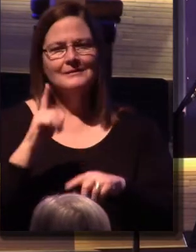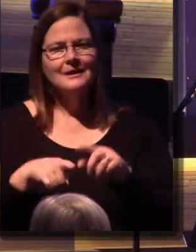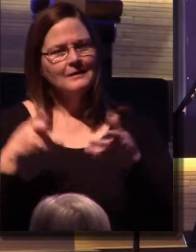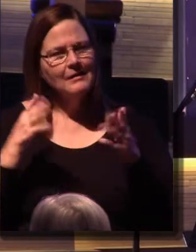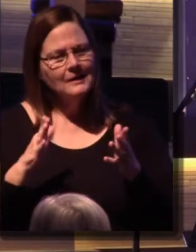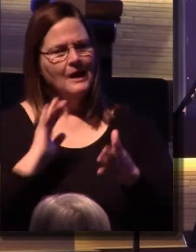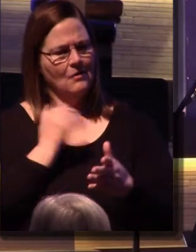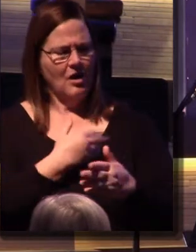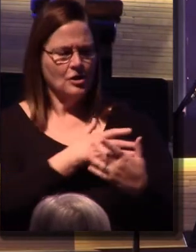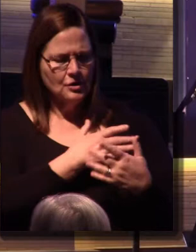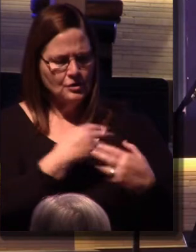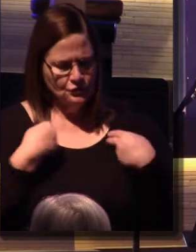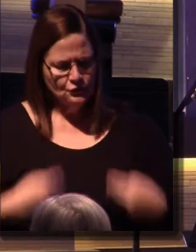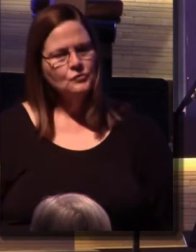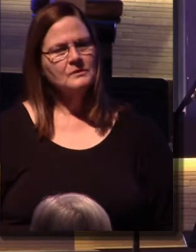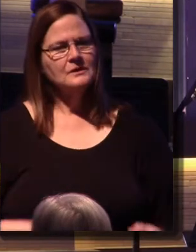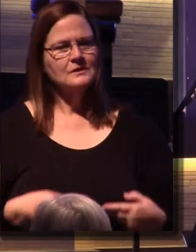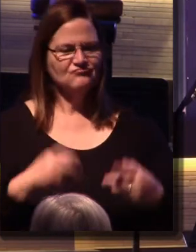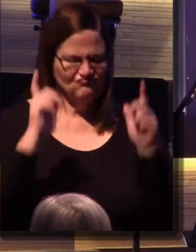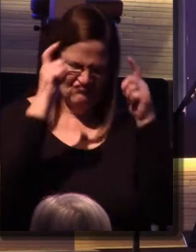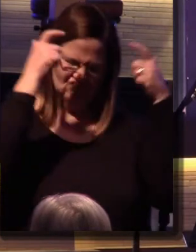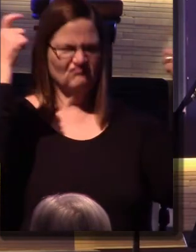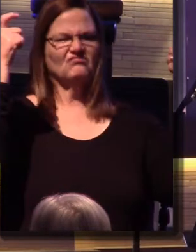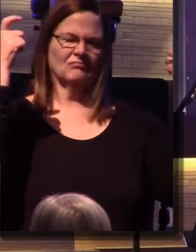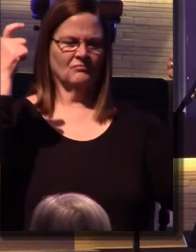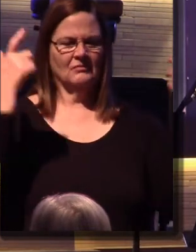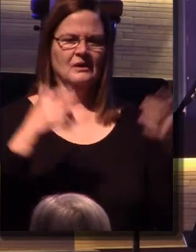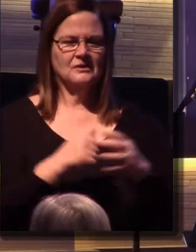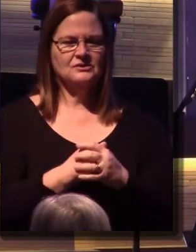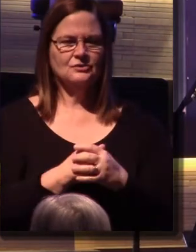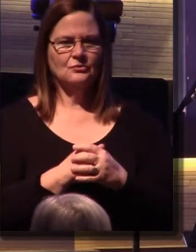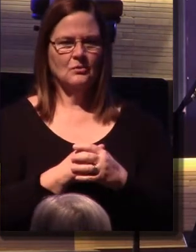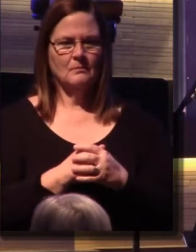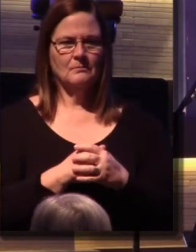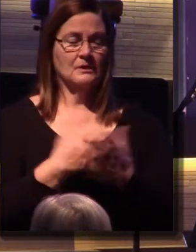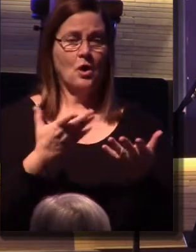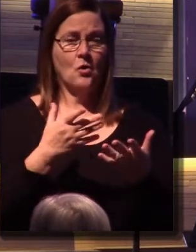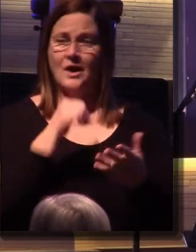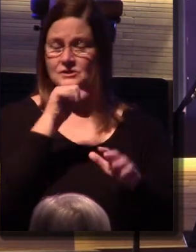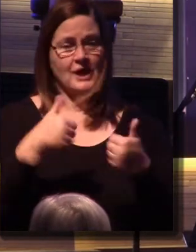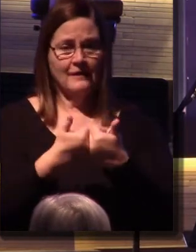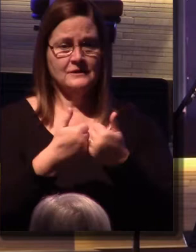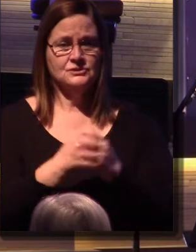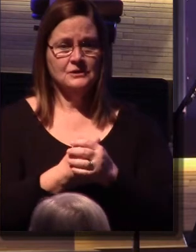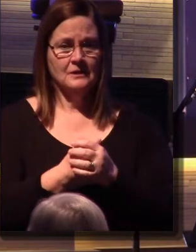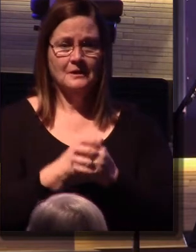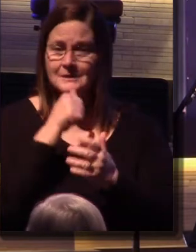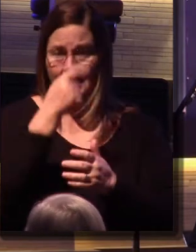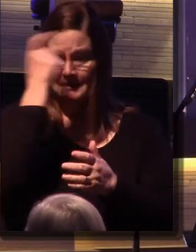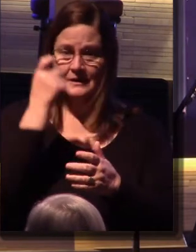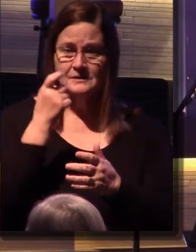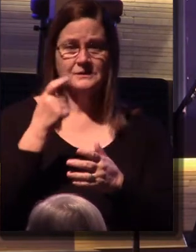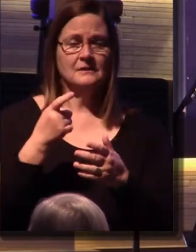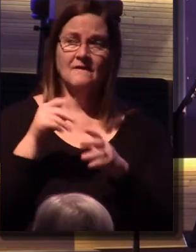by and allow our human hubris to go unchallenged. Not because it